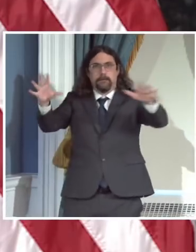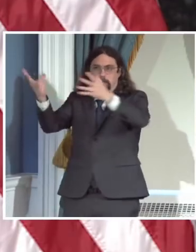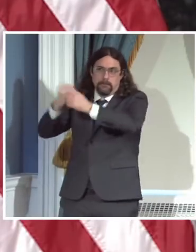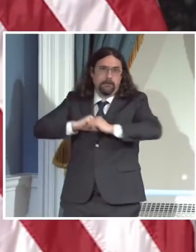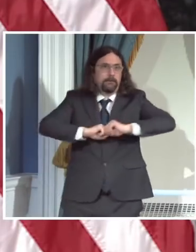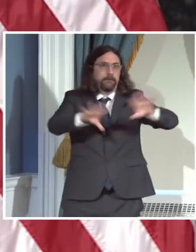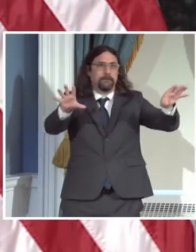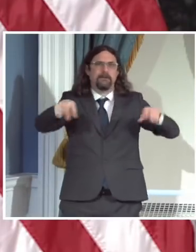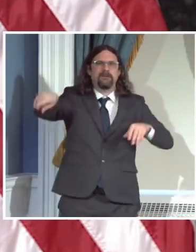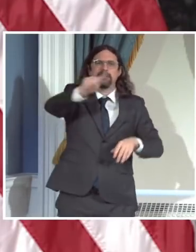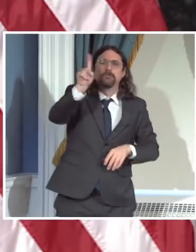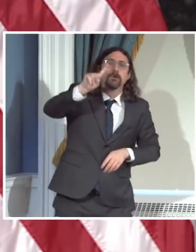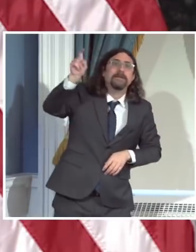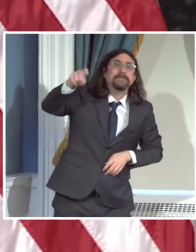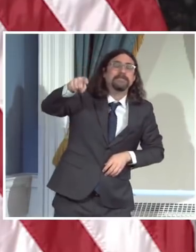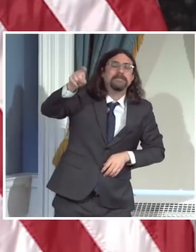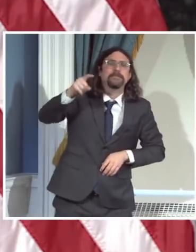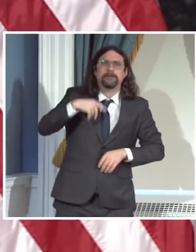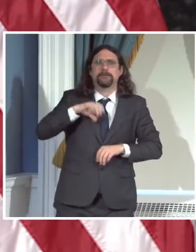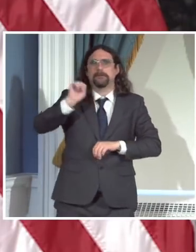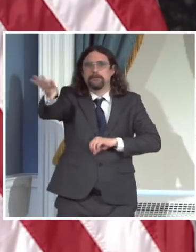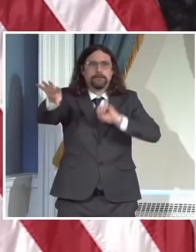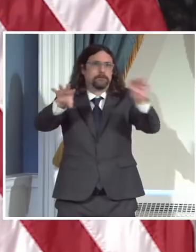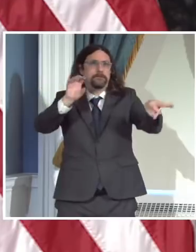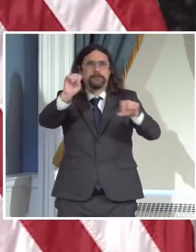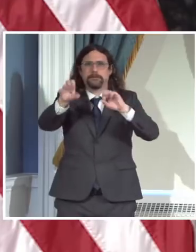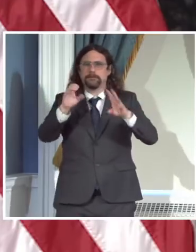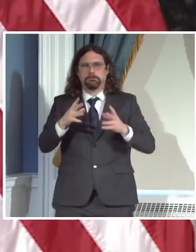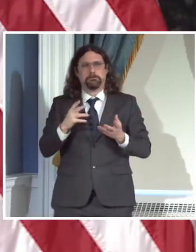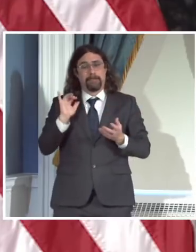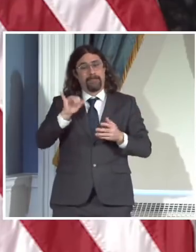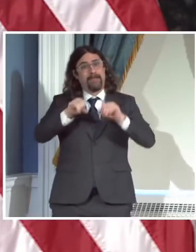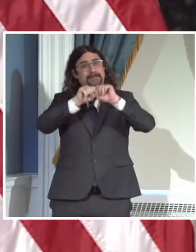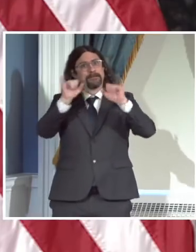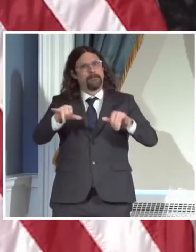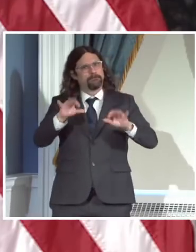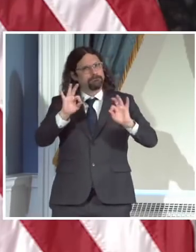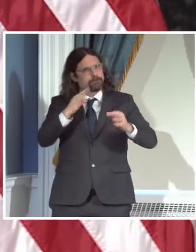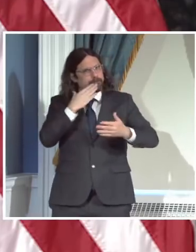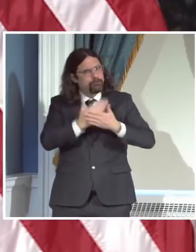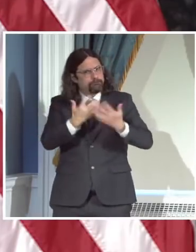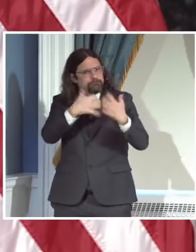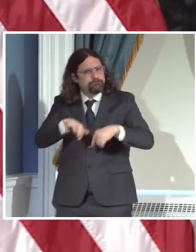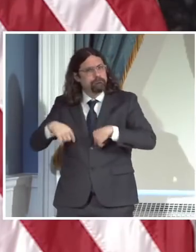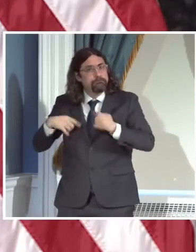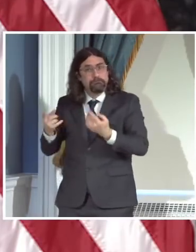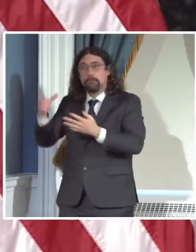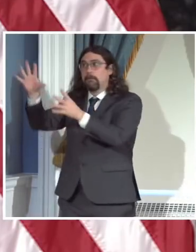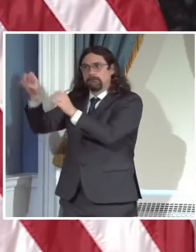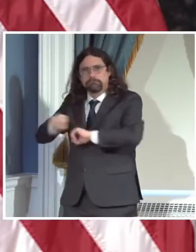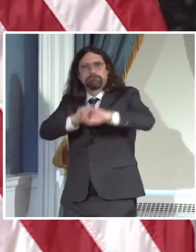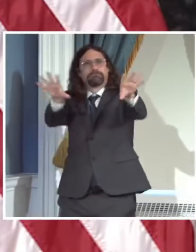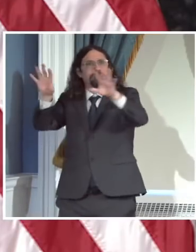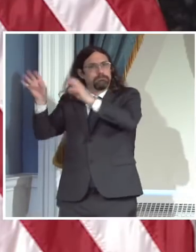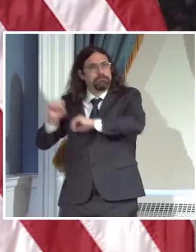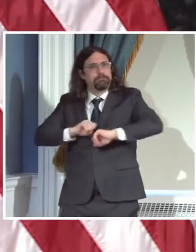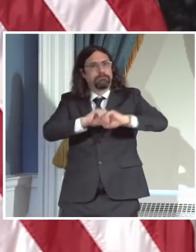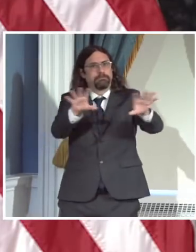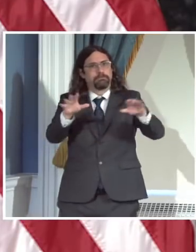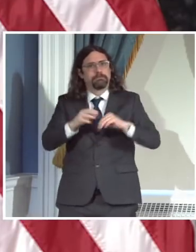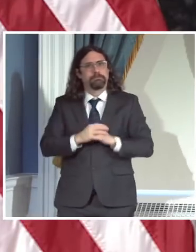that team at emergency management, all the folks from emergency management, from the agencies, from City Hall, my extraordinary